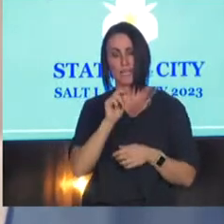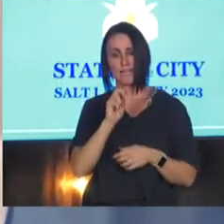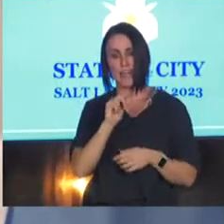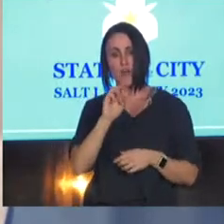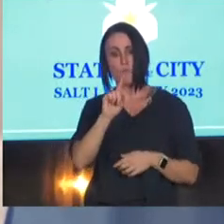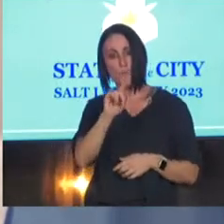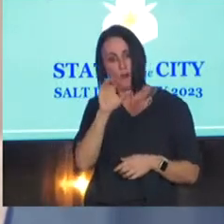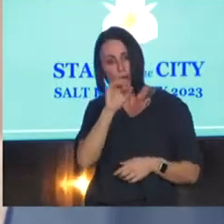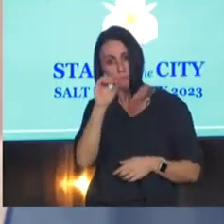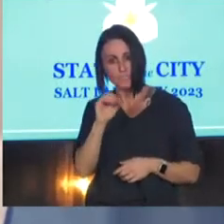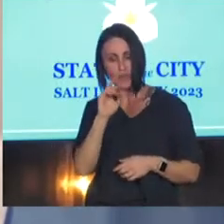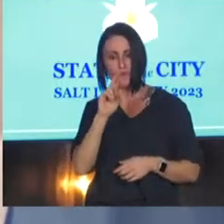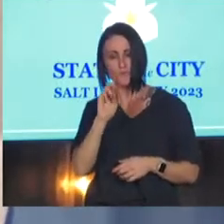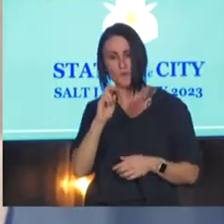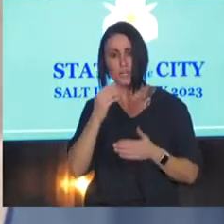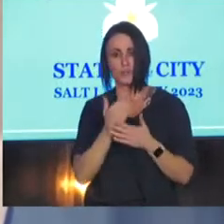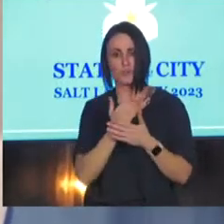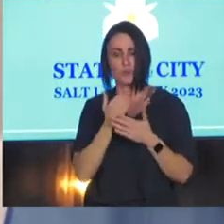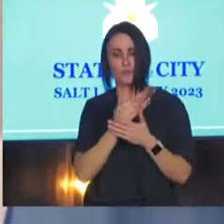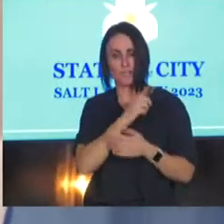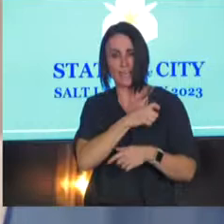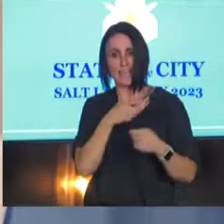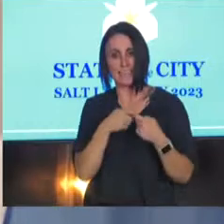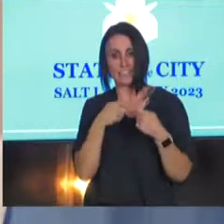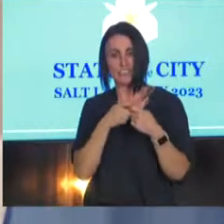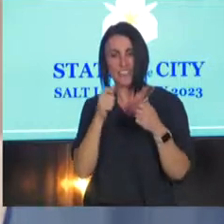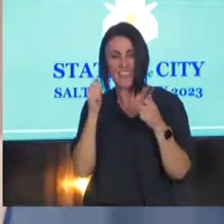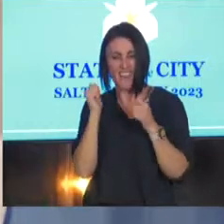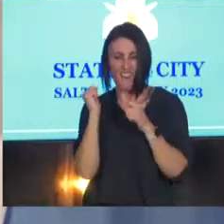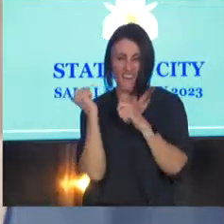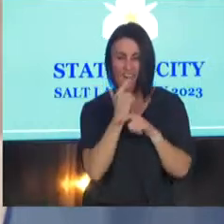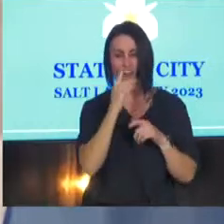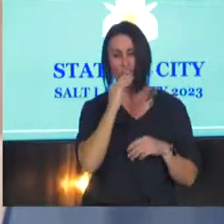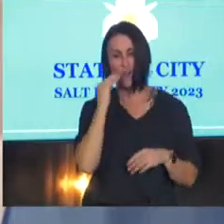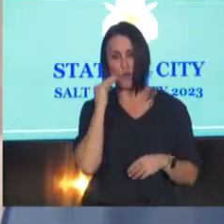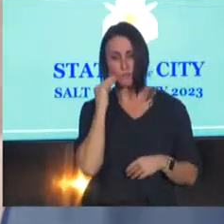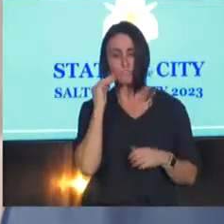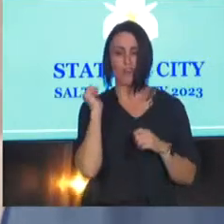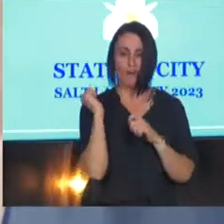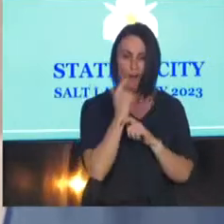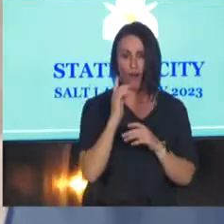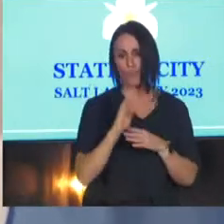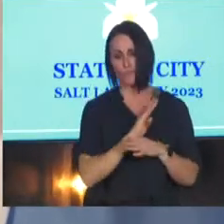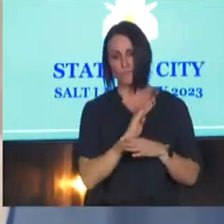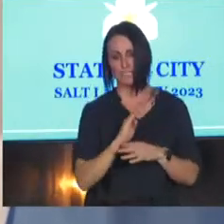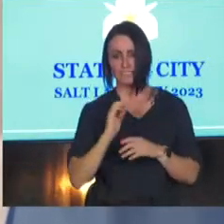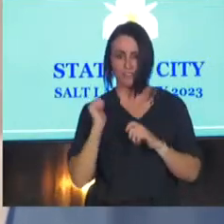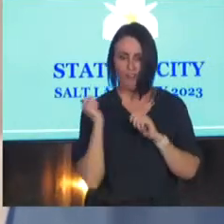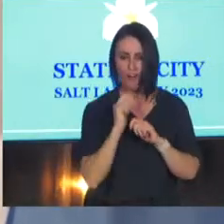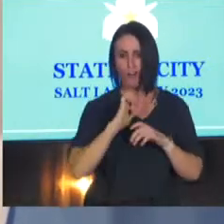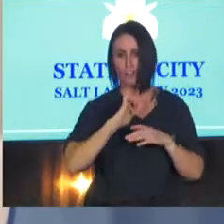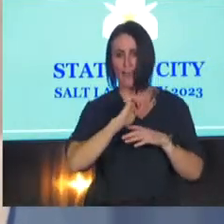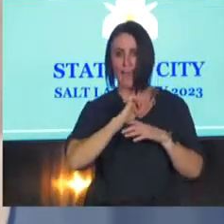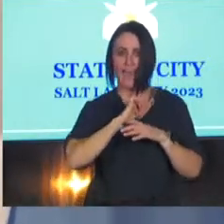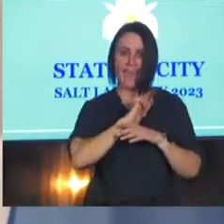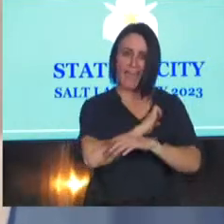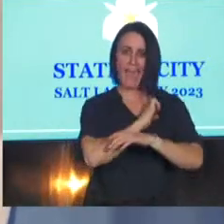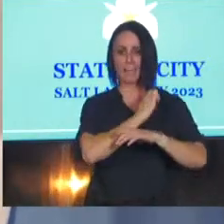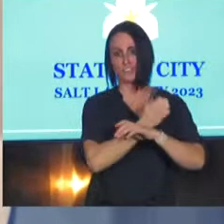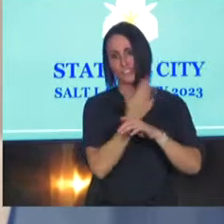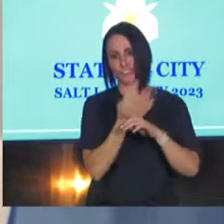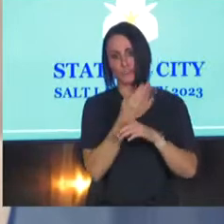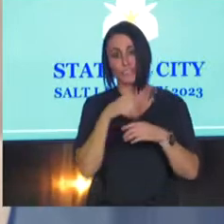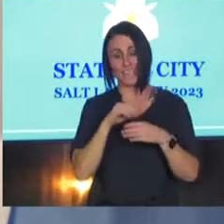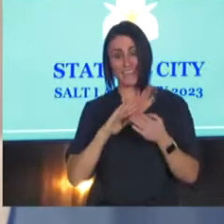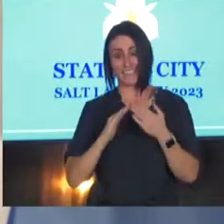100% renewable electricity to every single home, every business, every energy consumer in the